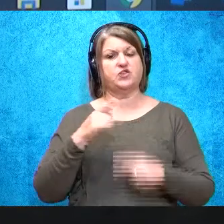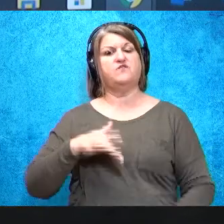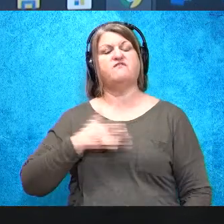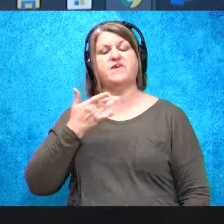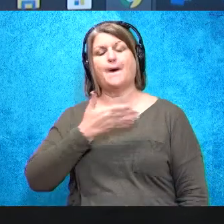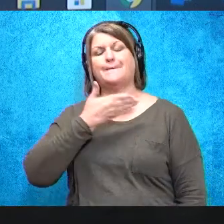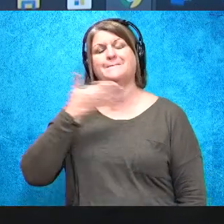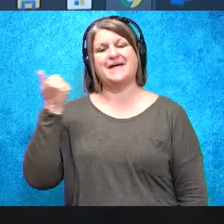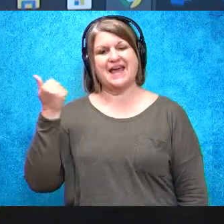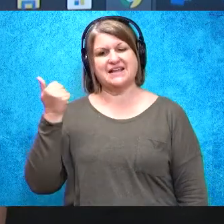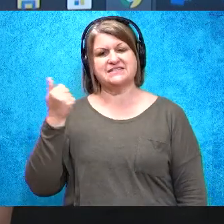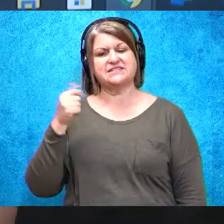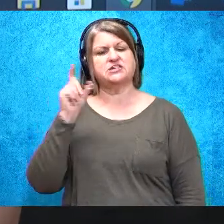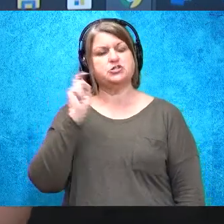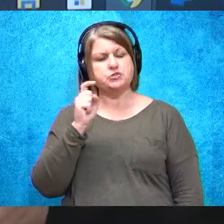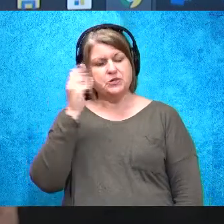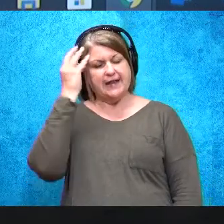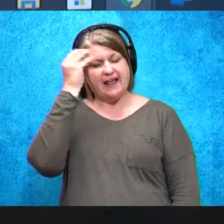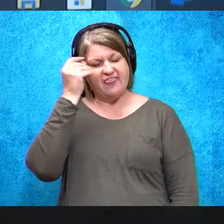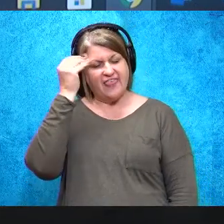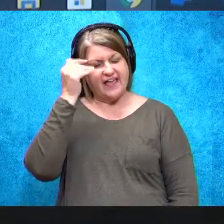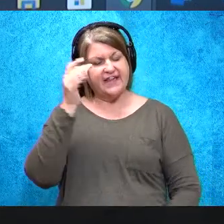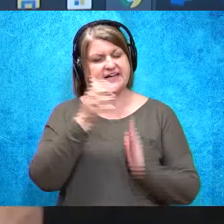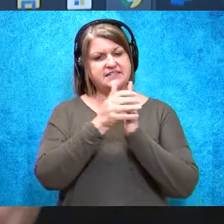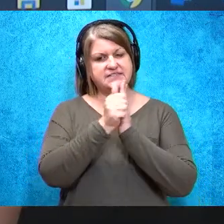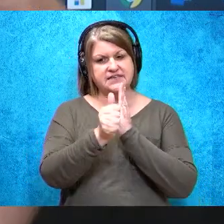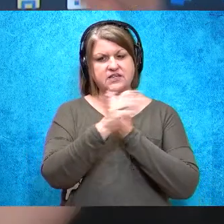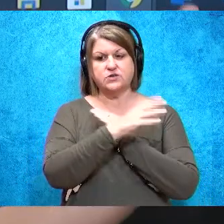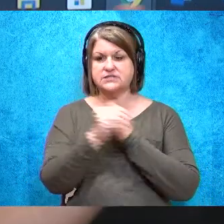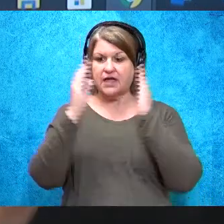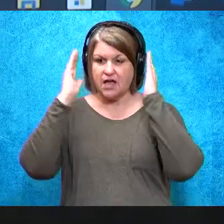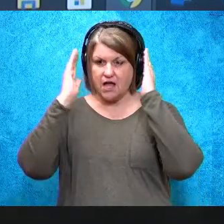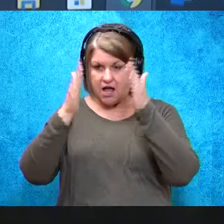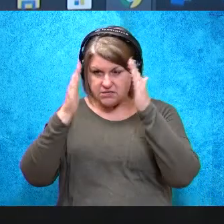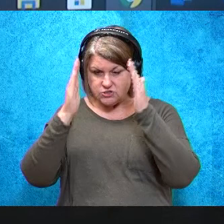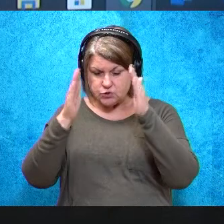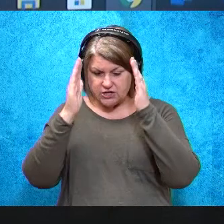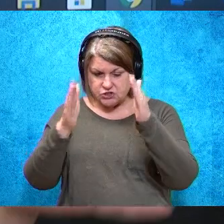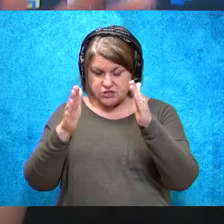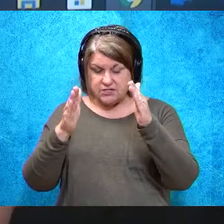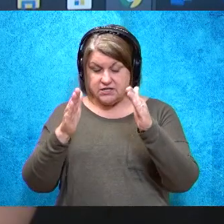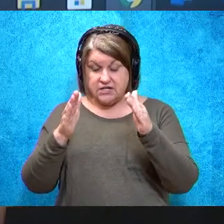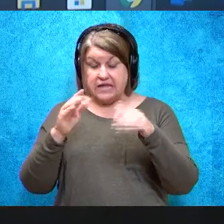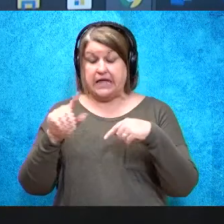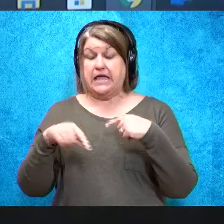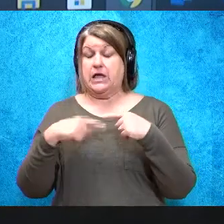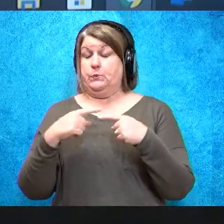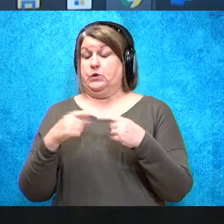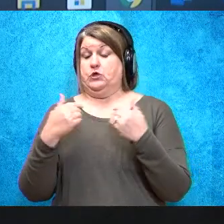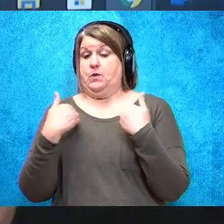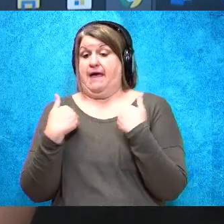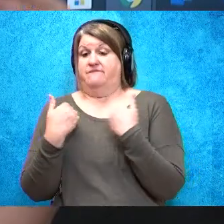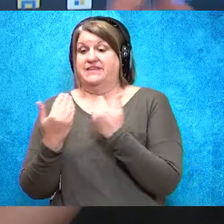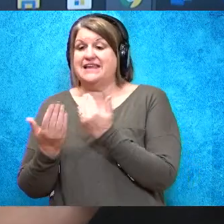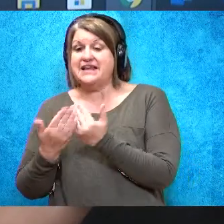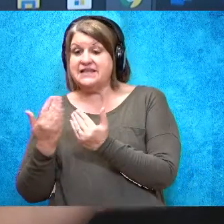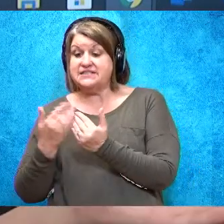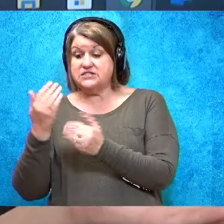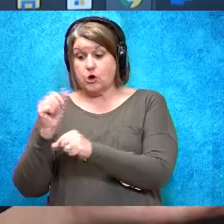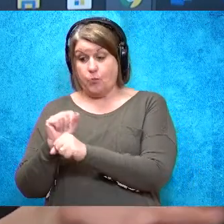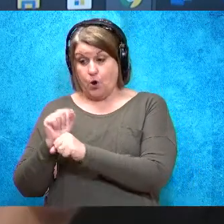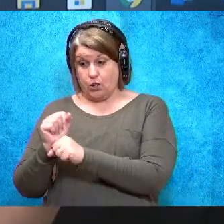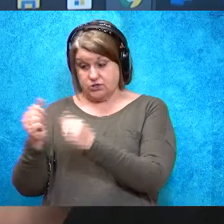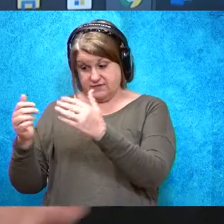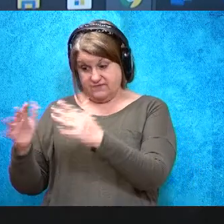need those thinking skills and your concentration. And then that way, when you have your easier work to do and you're